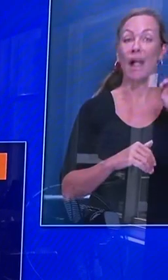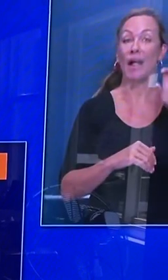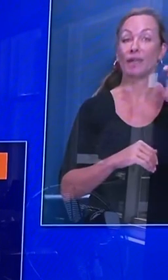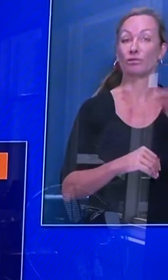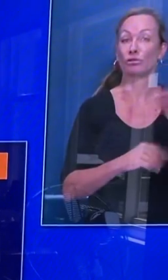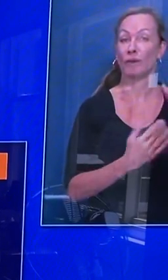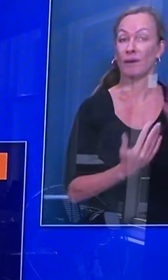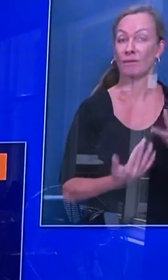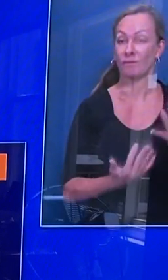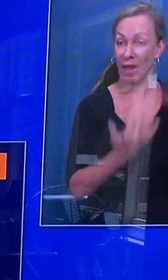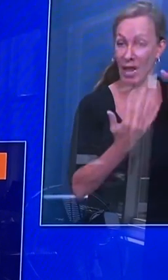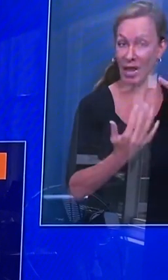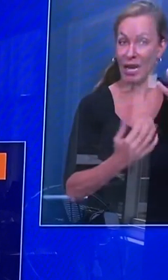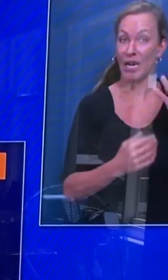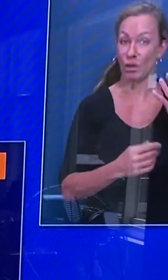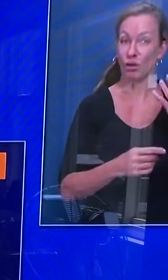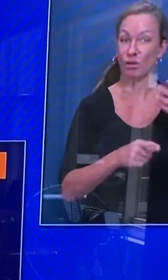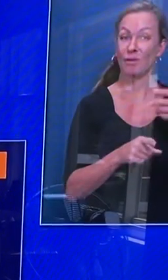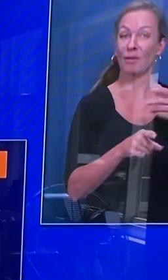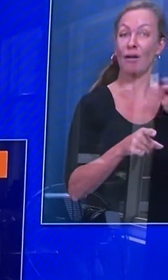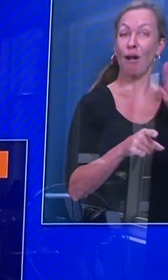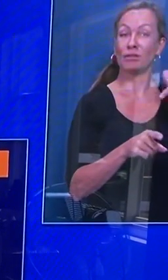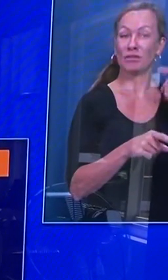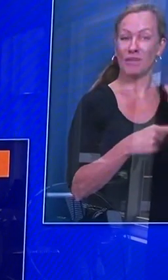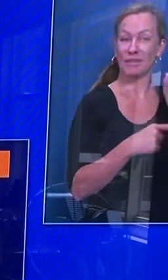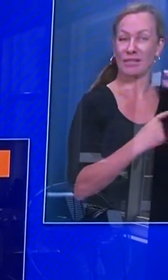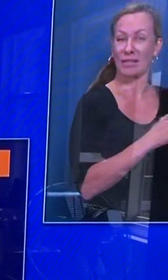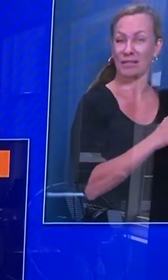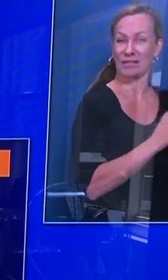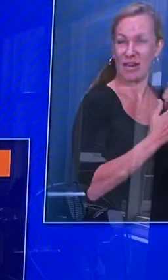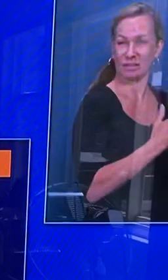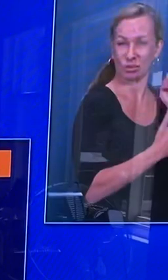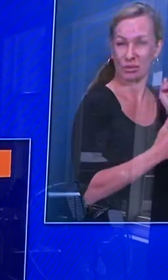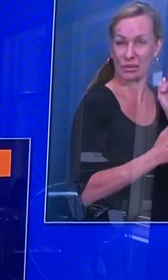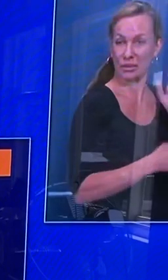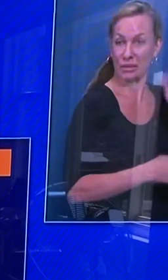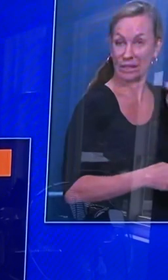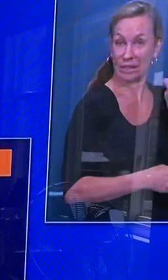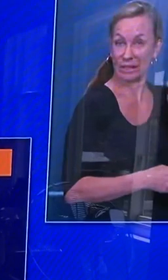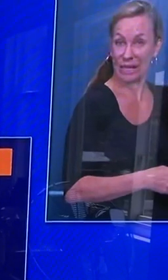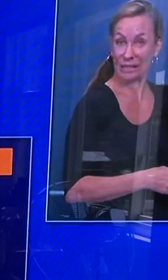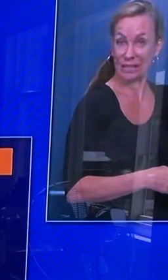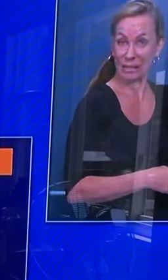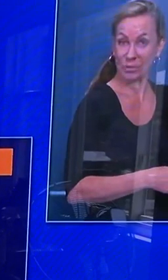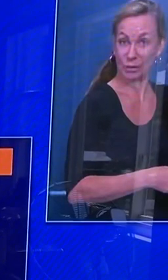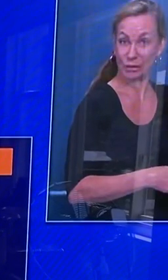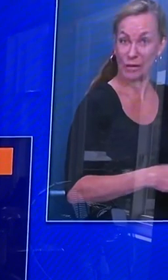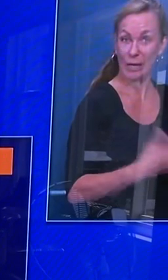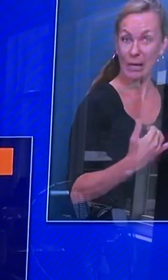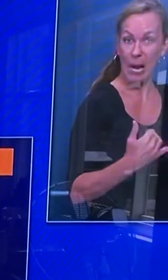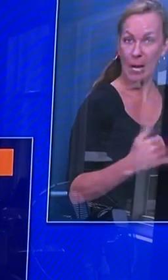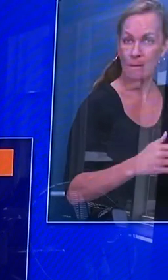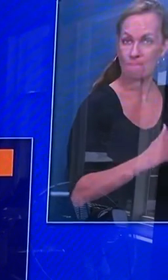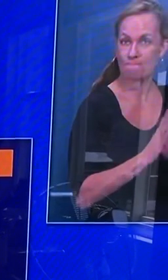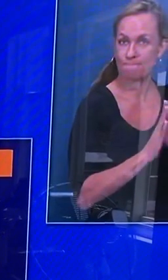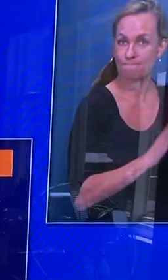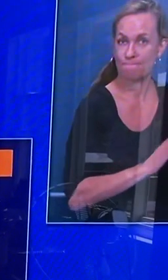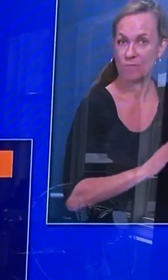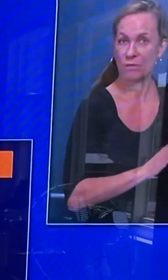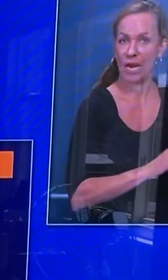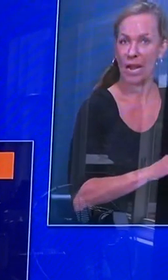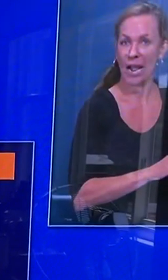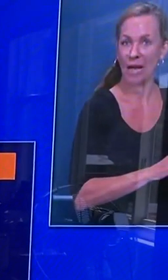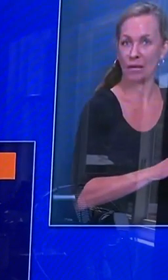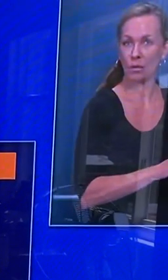doing over the course of the last 5-6 days. And I want to frame the next slides in the context of what